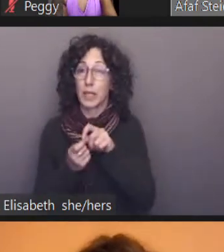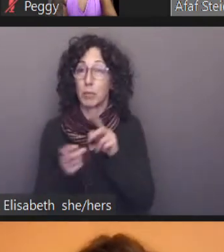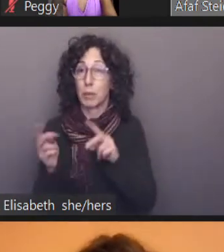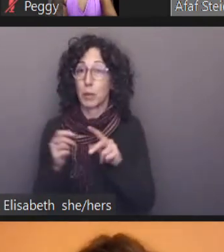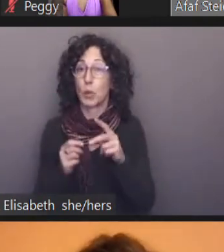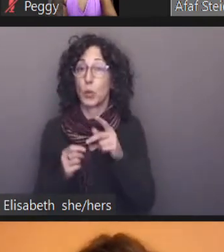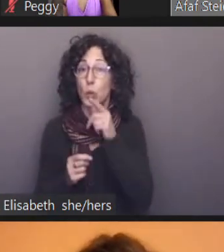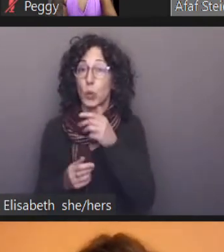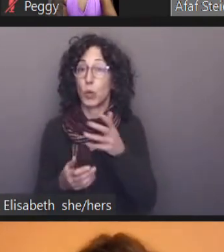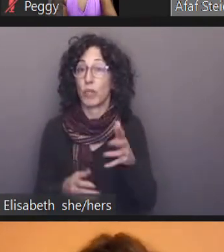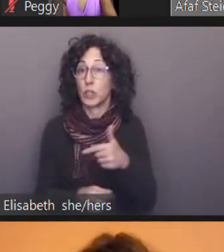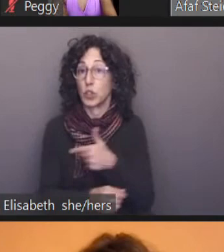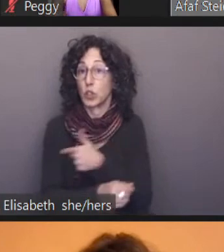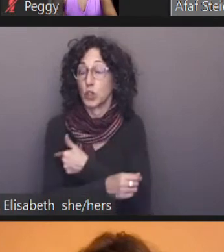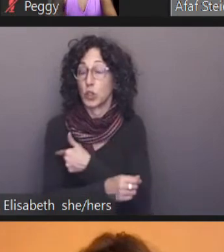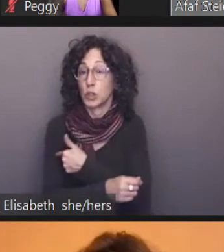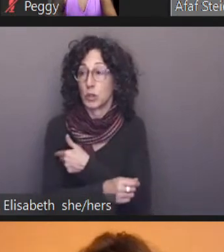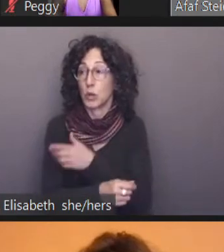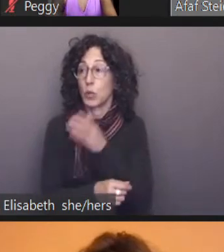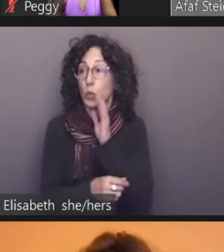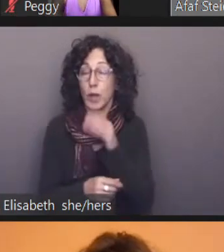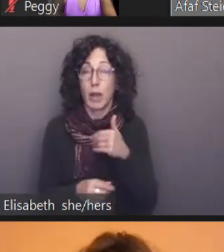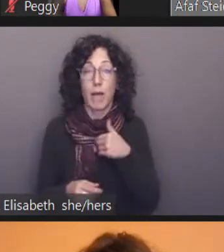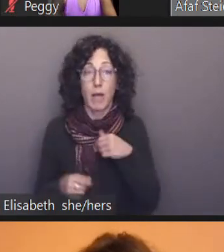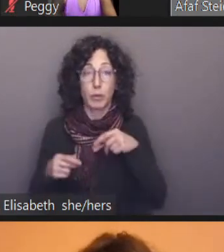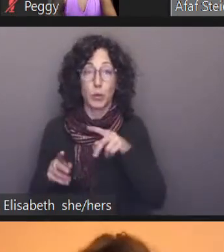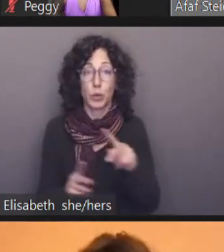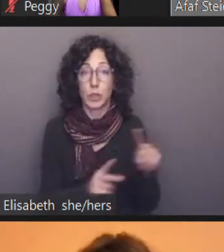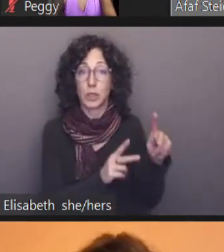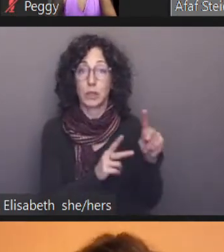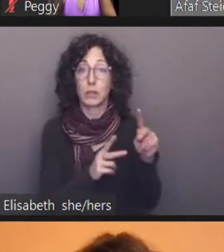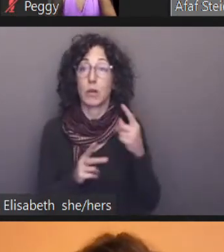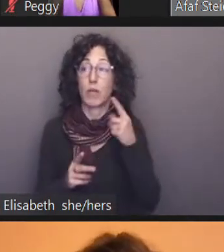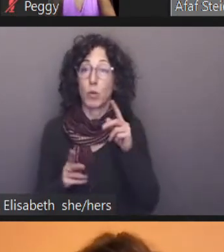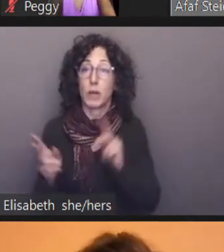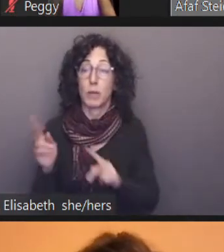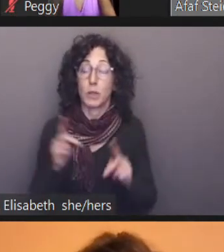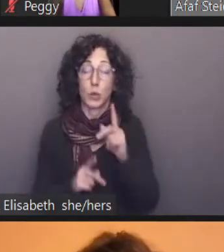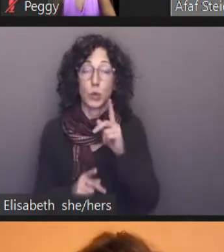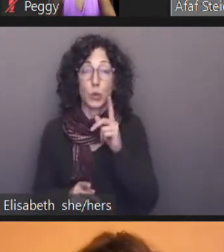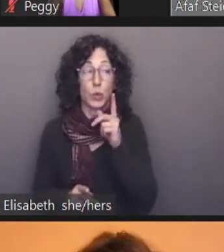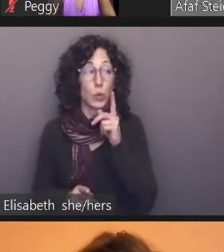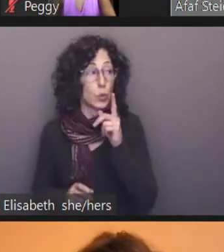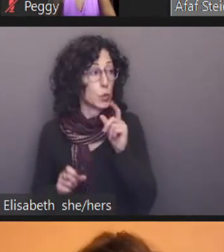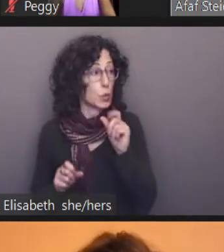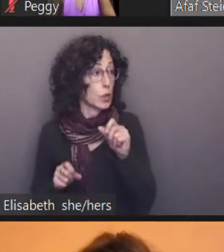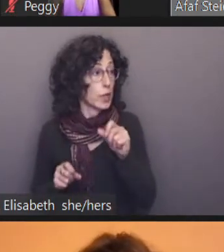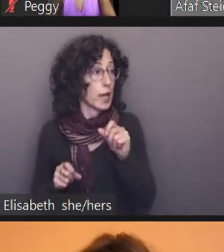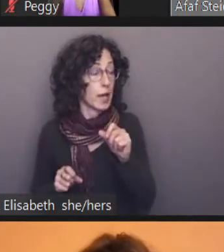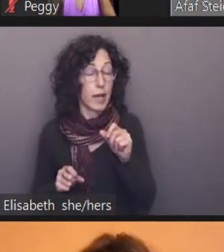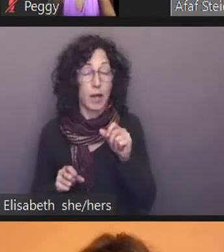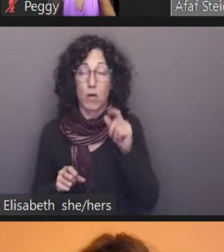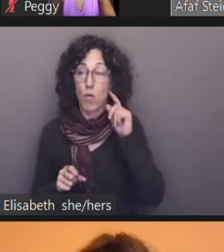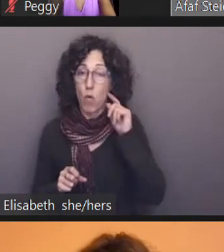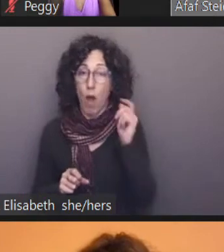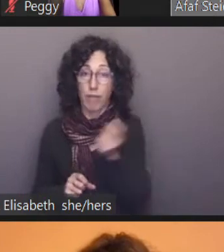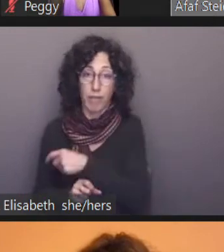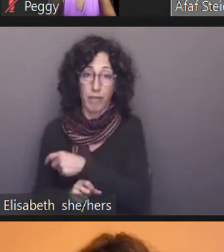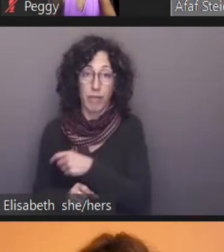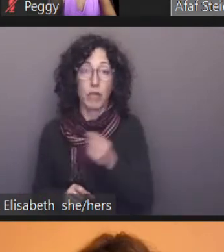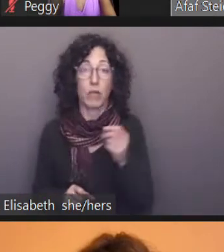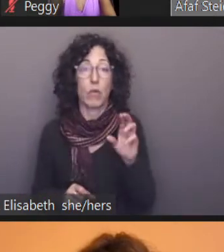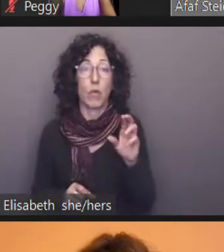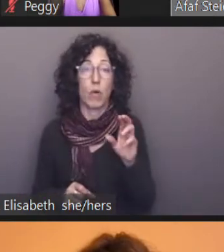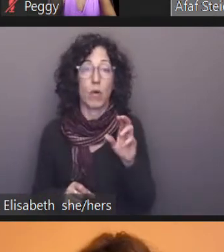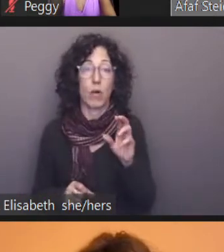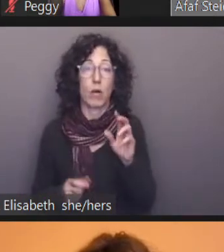are increasingly going to be opportunities for them to go without masks safely, to potentially reduce